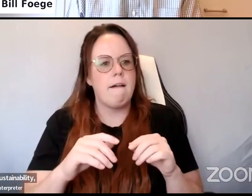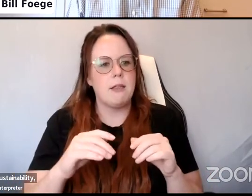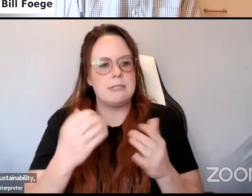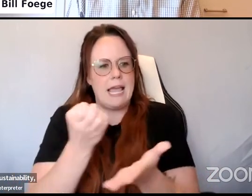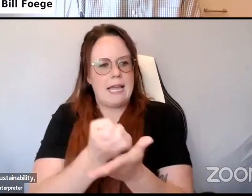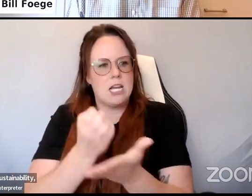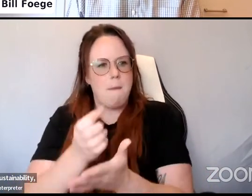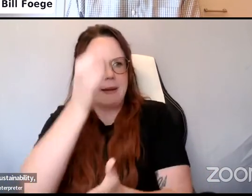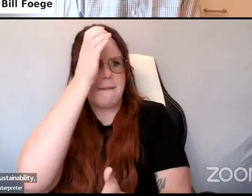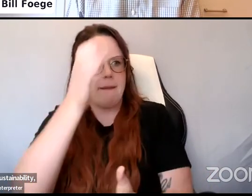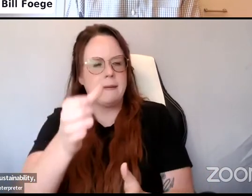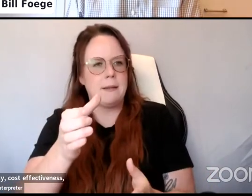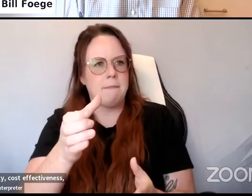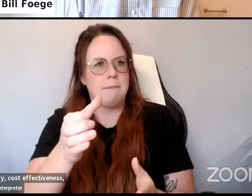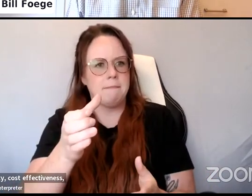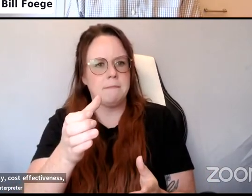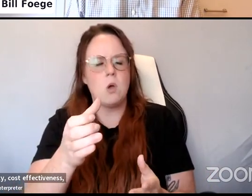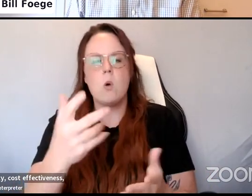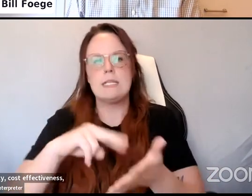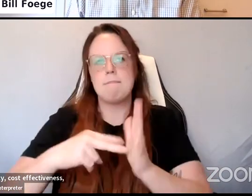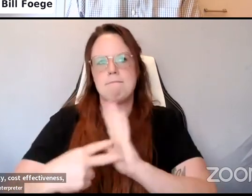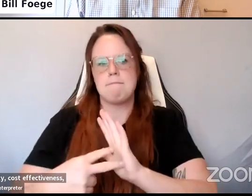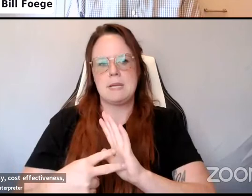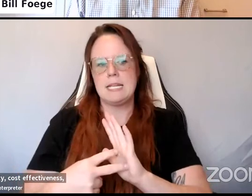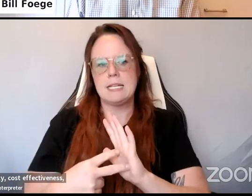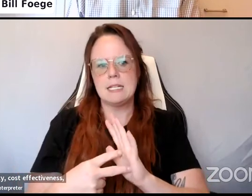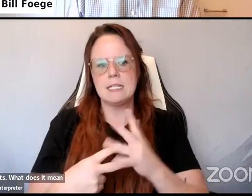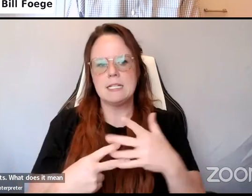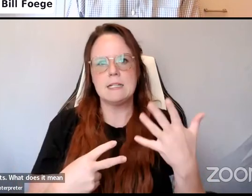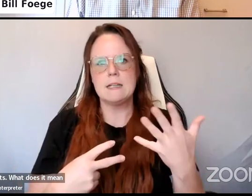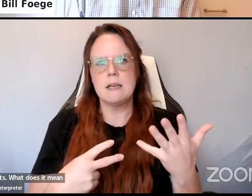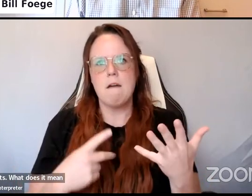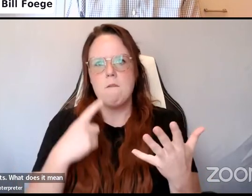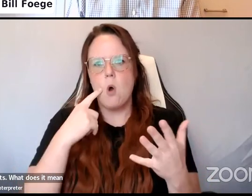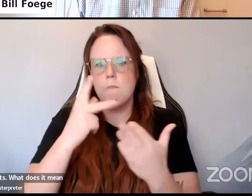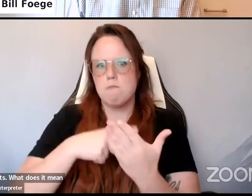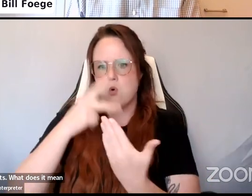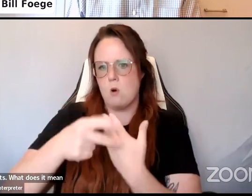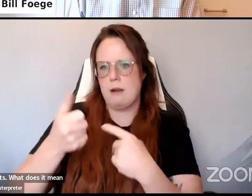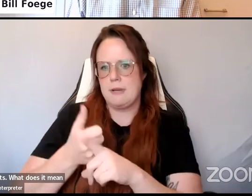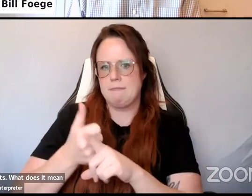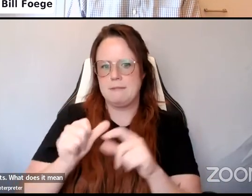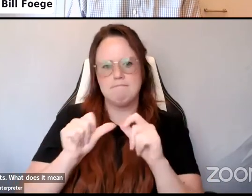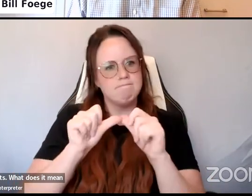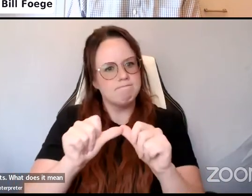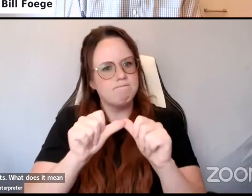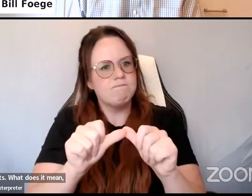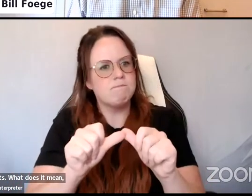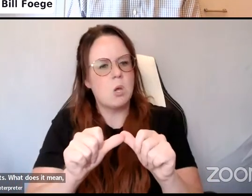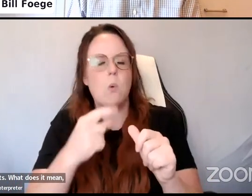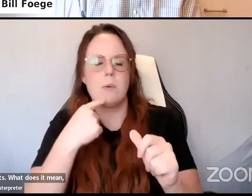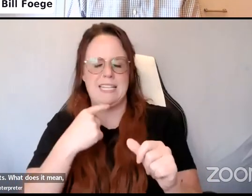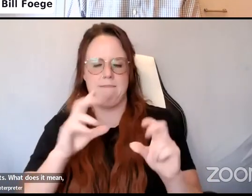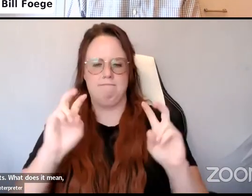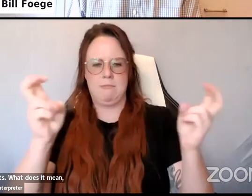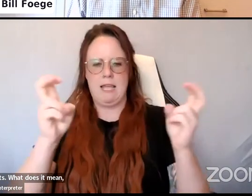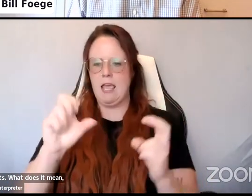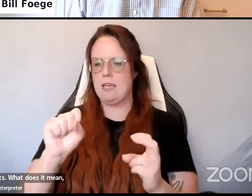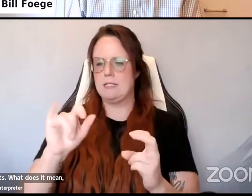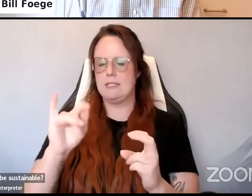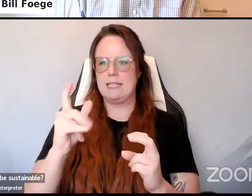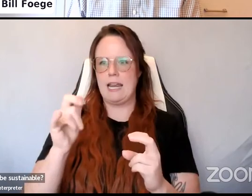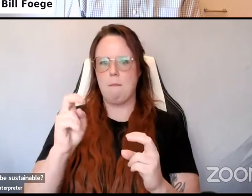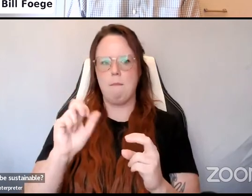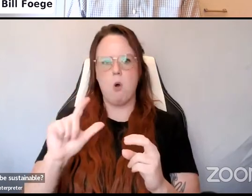Concepts what does it mean Helene for a program to be sustainable and when we say sustainable for